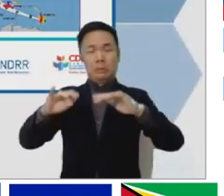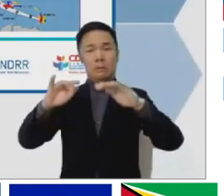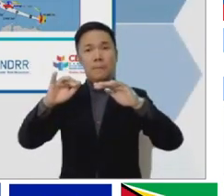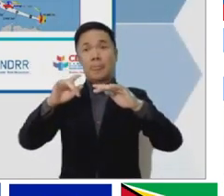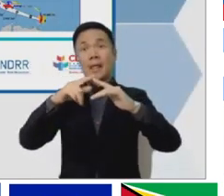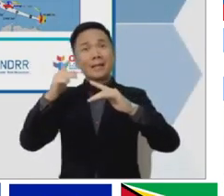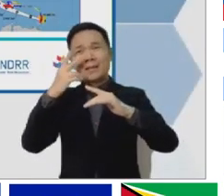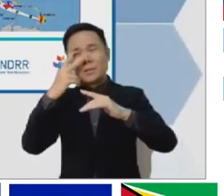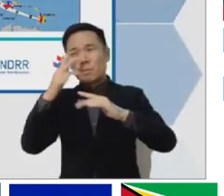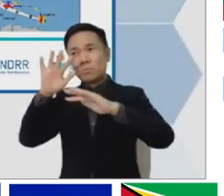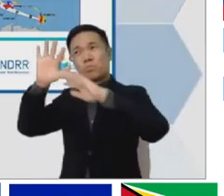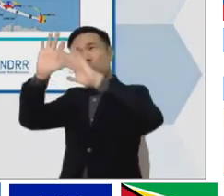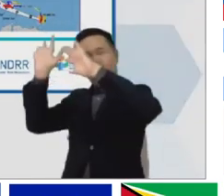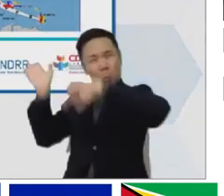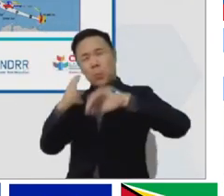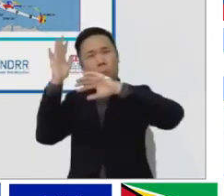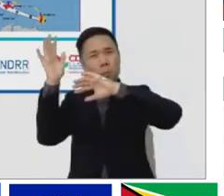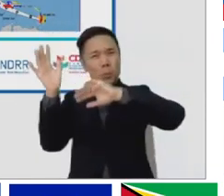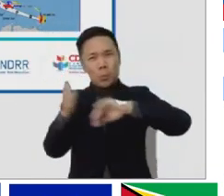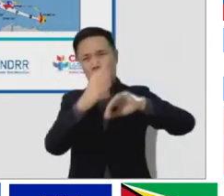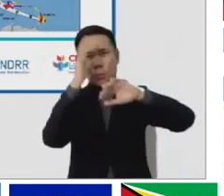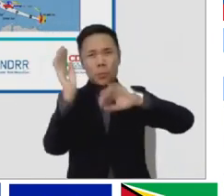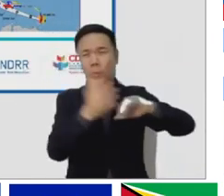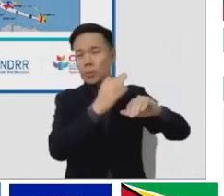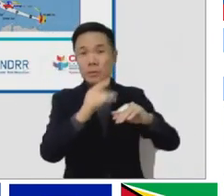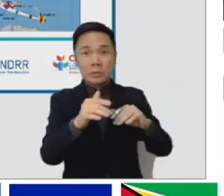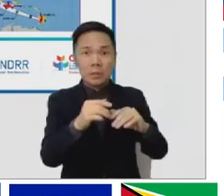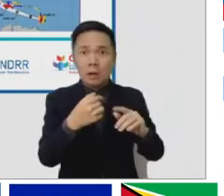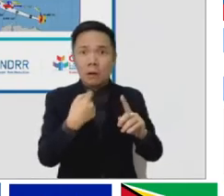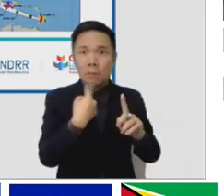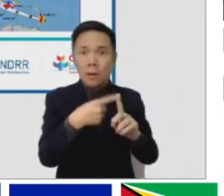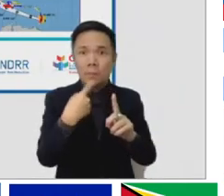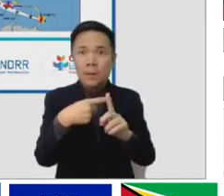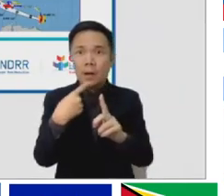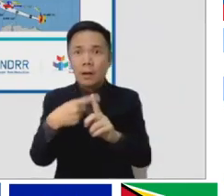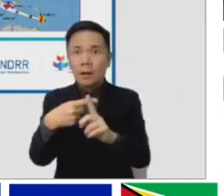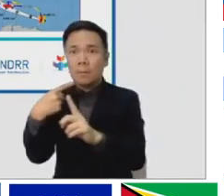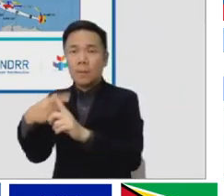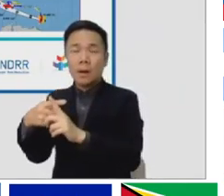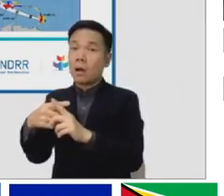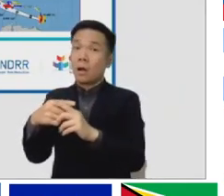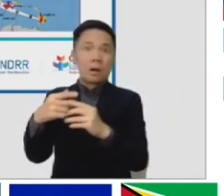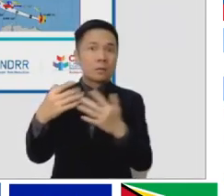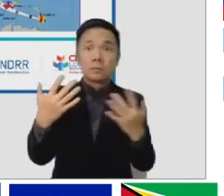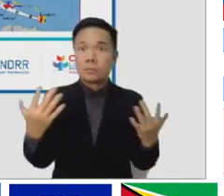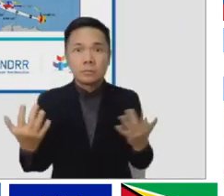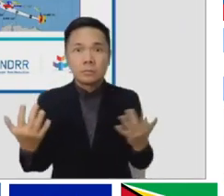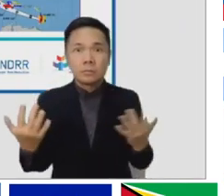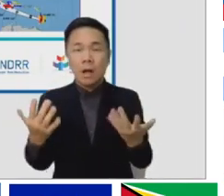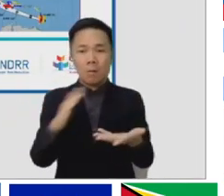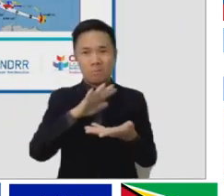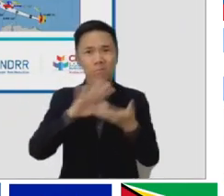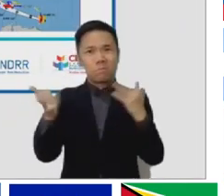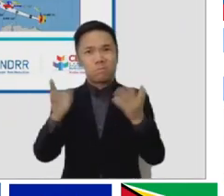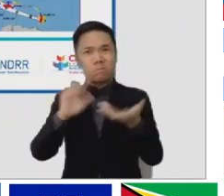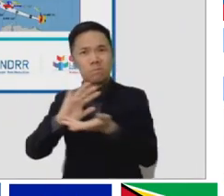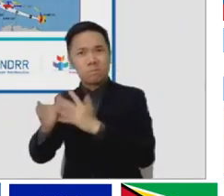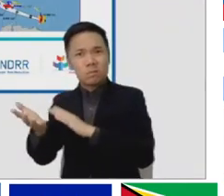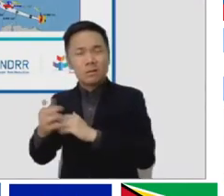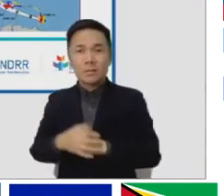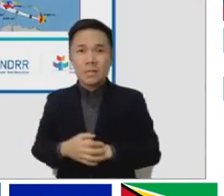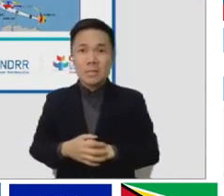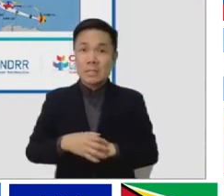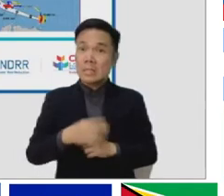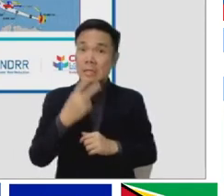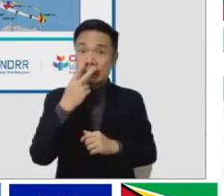what do you combine when you have all of these multi-hazards? You have double whammy, triple whammy. What do you say about four and five? So we have these